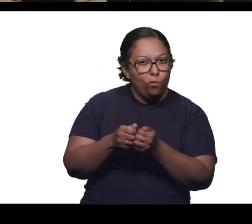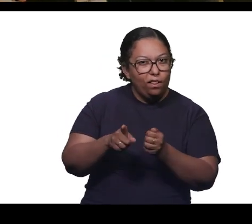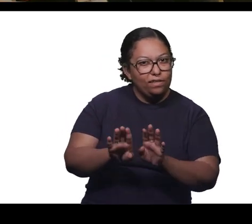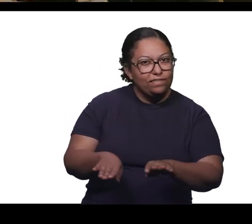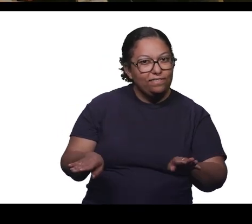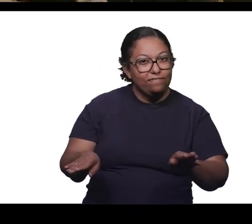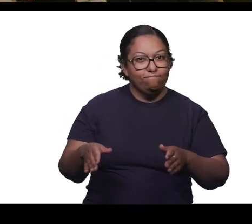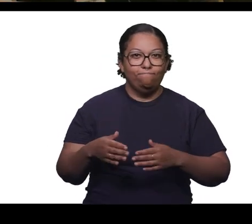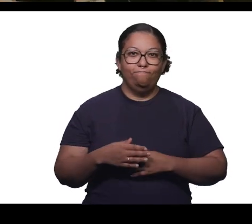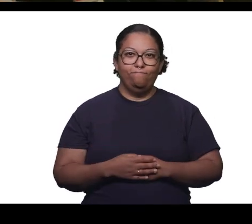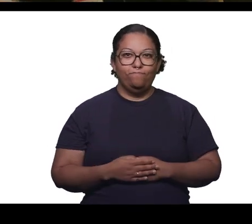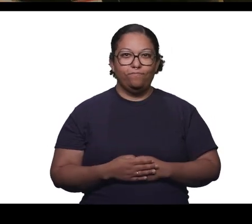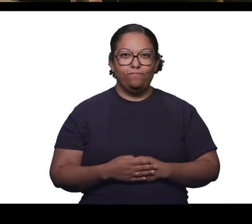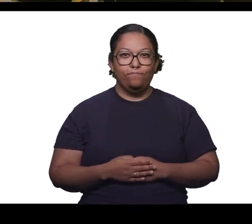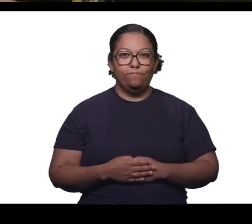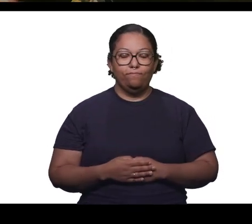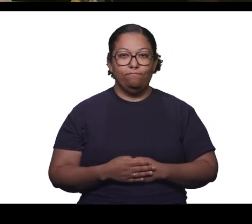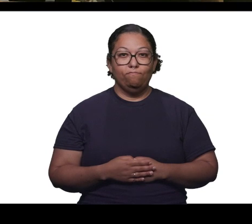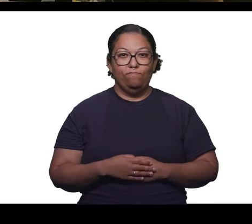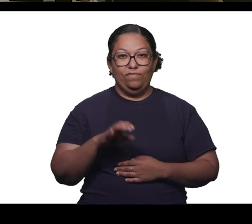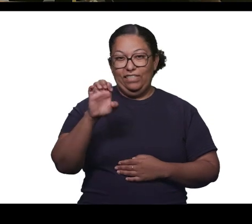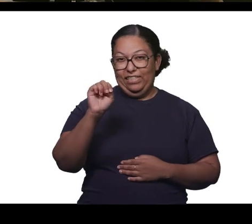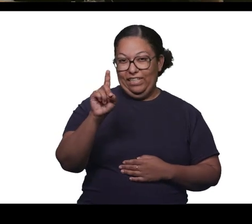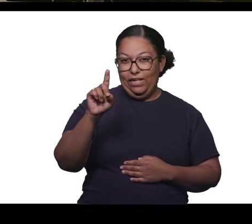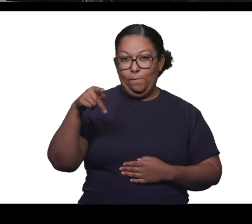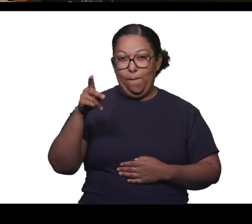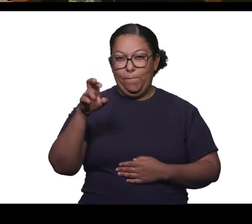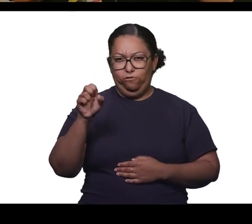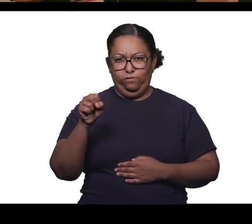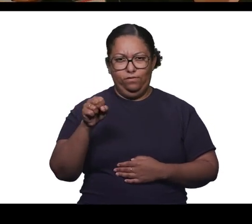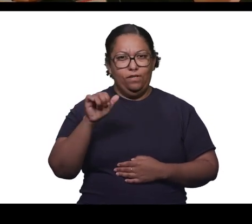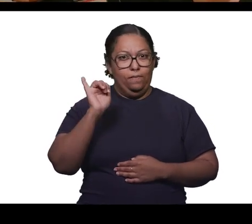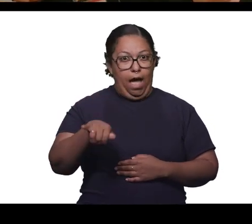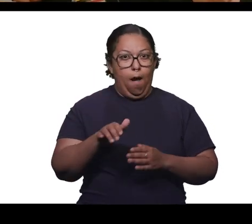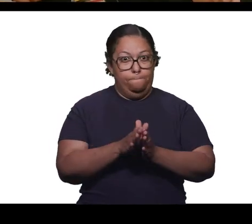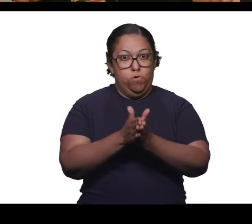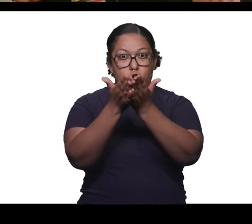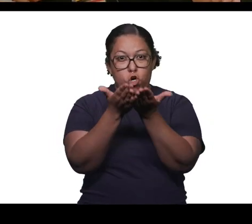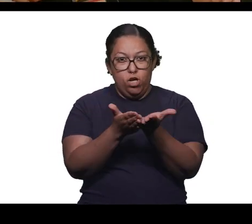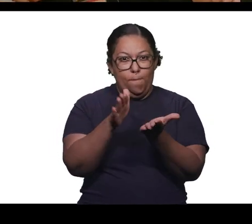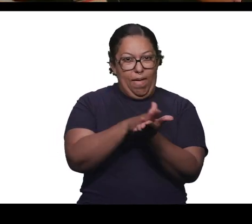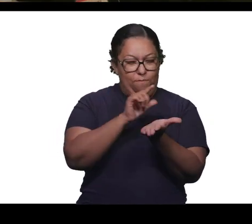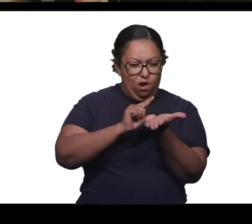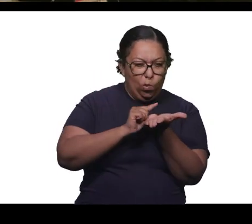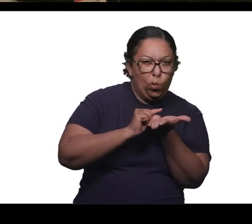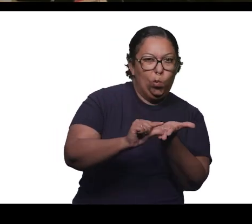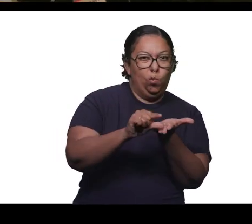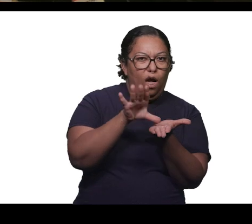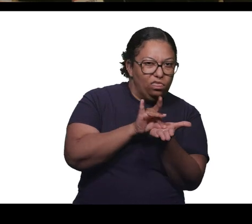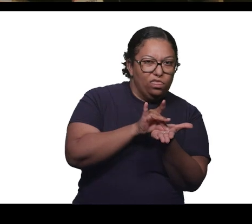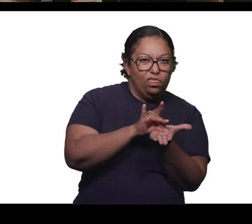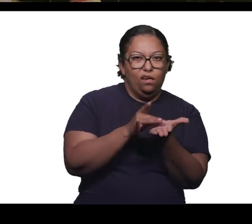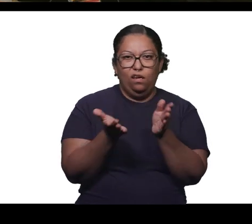End papers. End papers are the papers that are glued in the front and the back of the book. And sometimes these